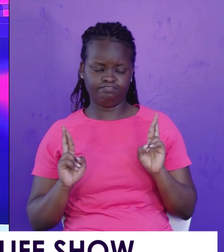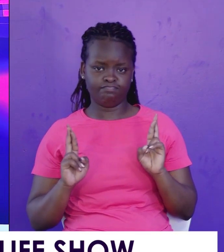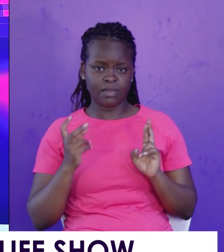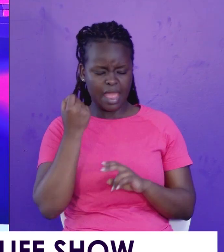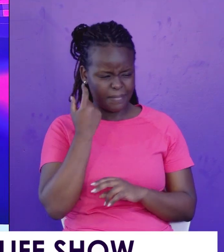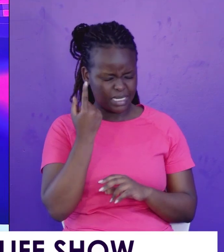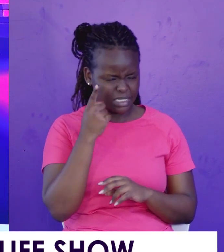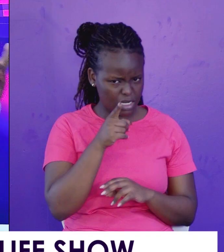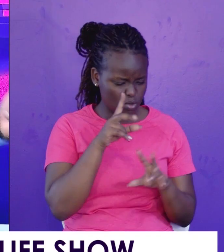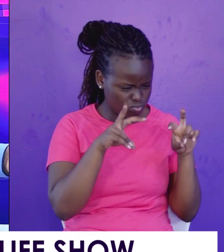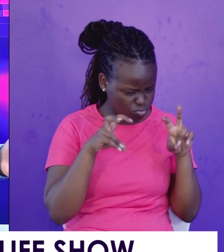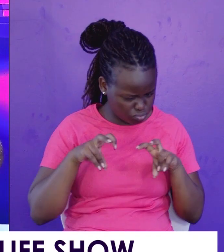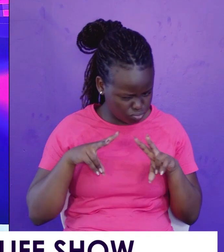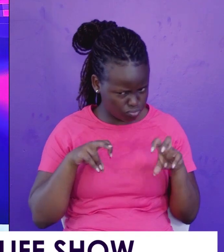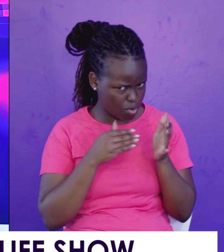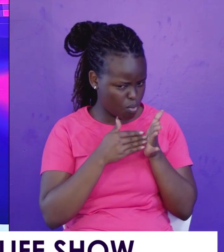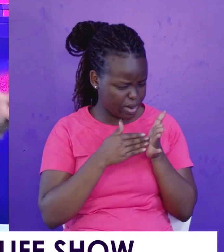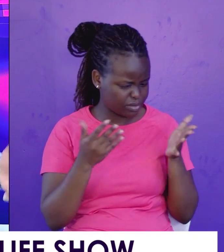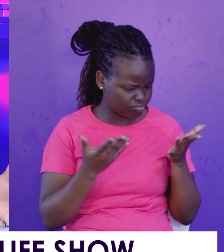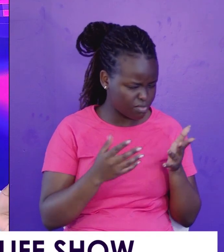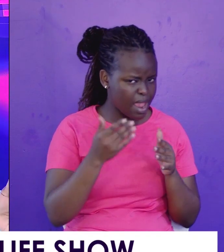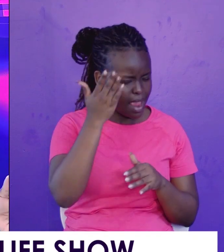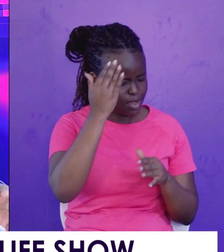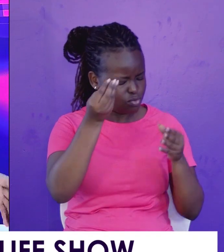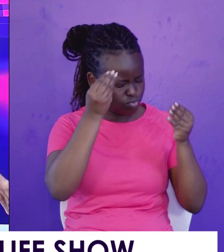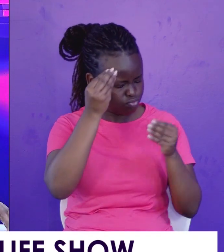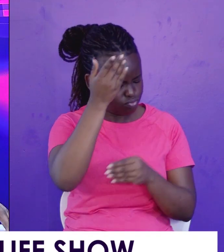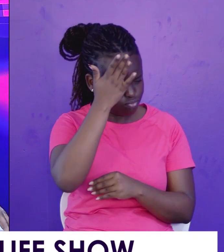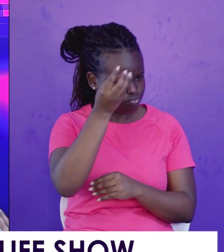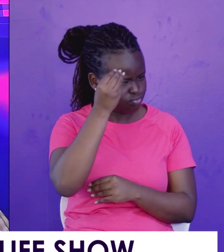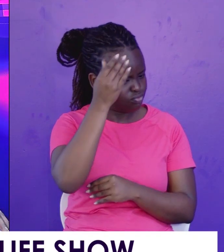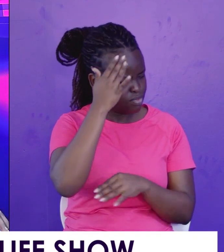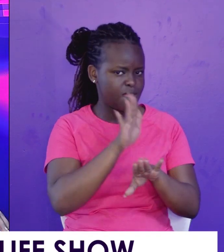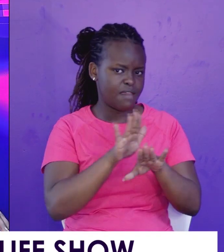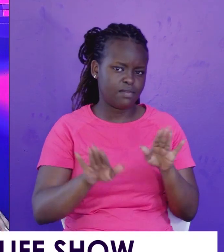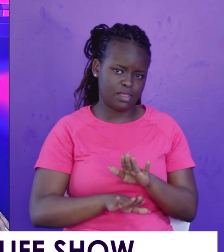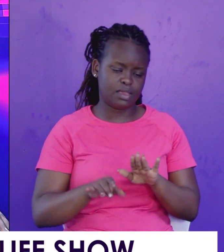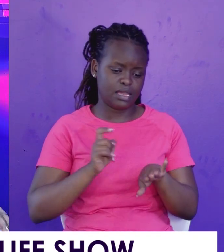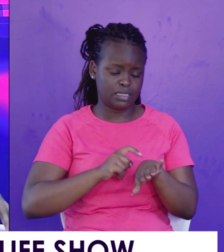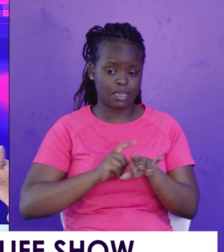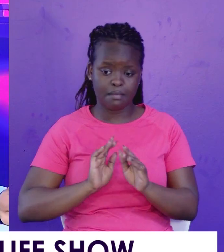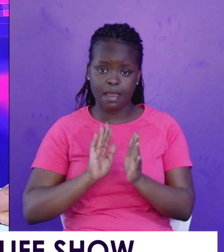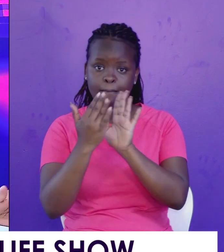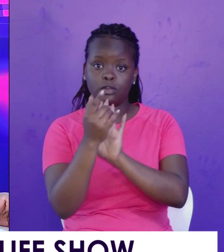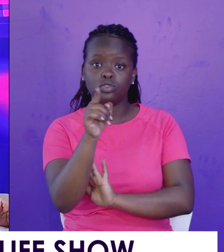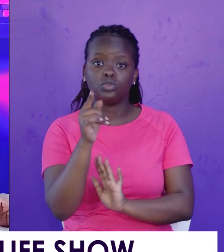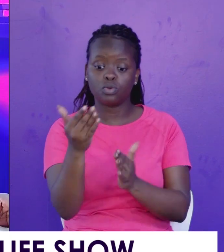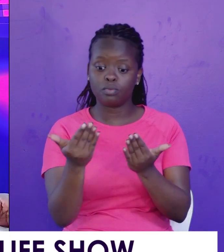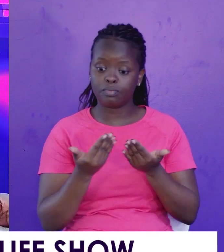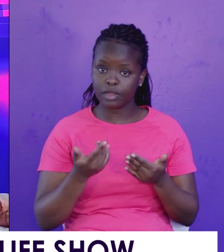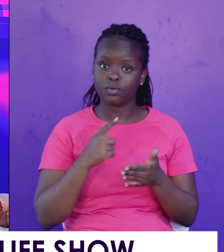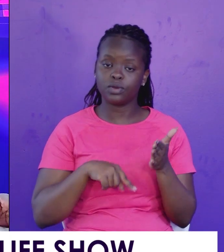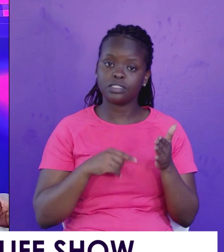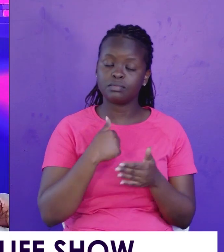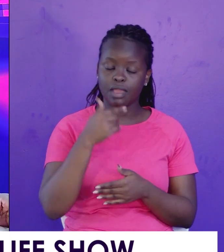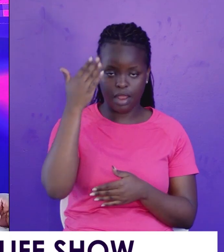I'm studying your weakness. I know everything that I need to do. Yeah. So when I come to you and say, Jonah, unaniletea nini? I'm already prepared.